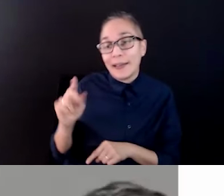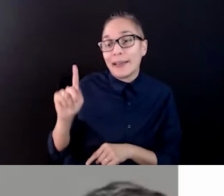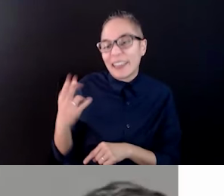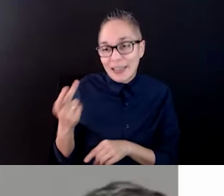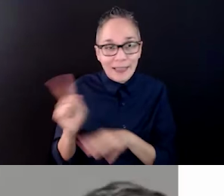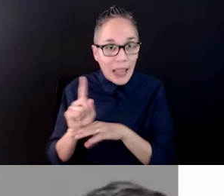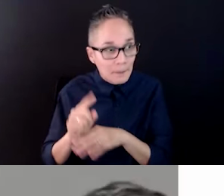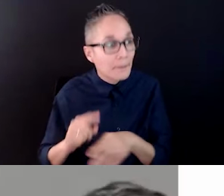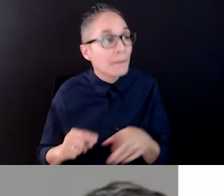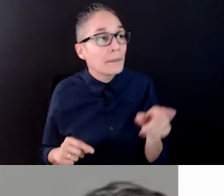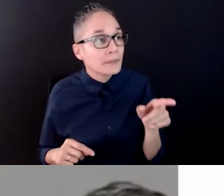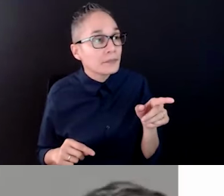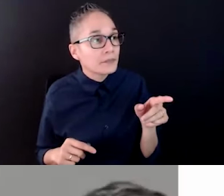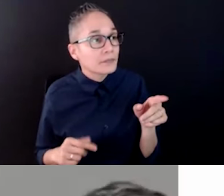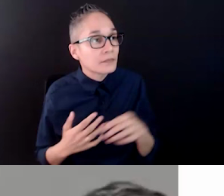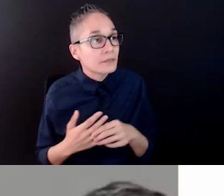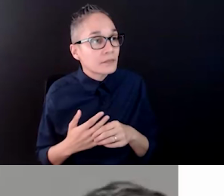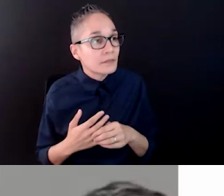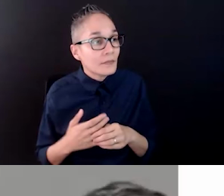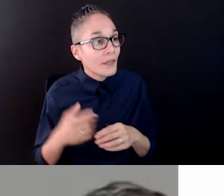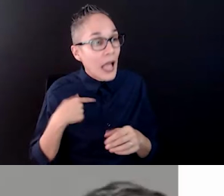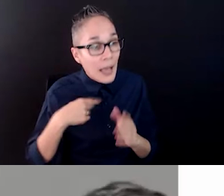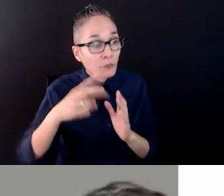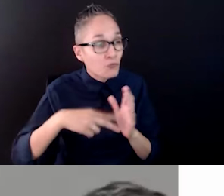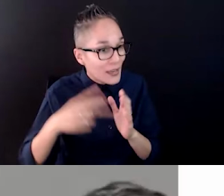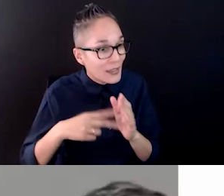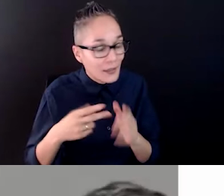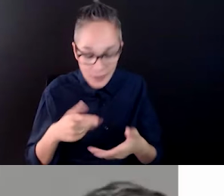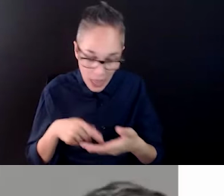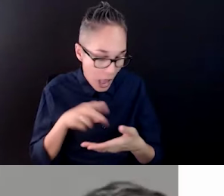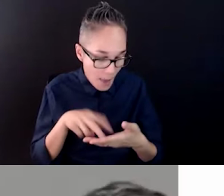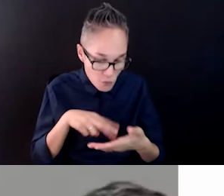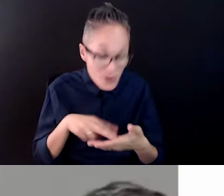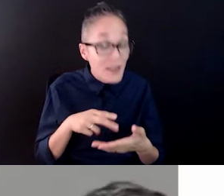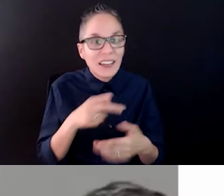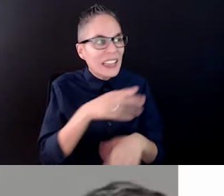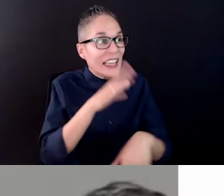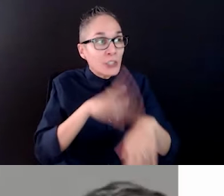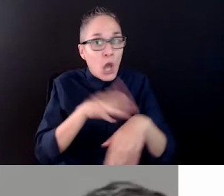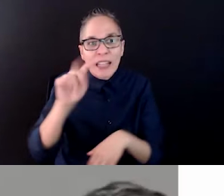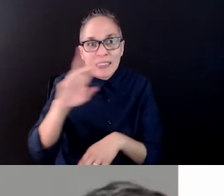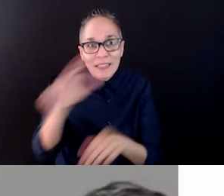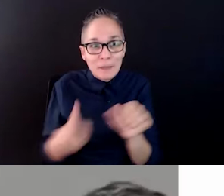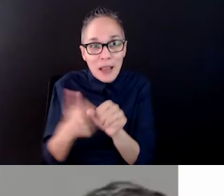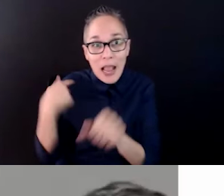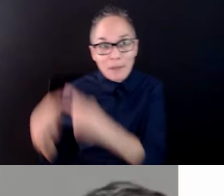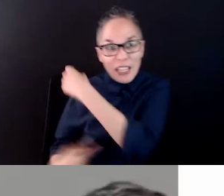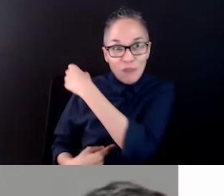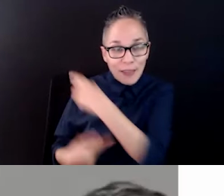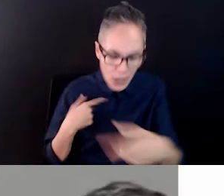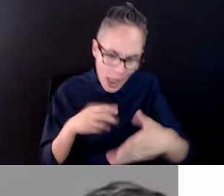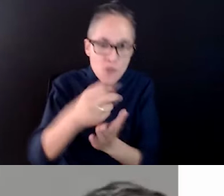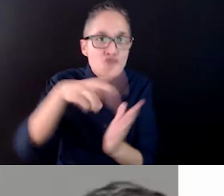was sitting right behind and I had no us. idea, brothers, I'm reading this off, completely trolling this dude who's on TV behind me.